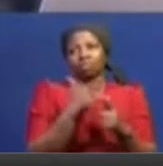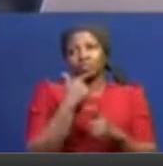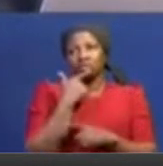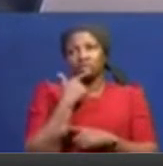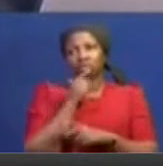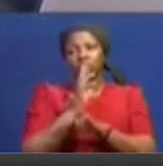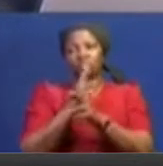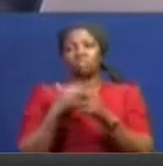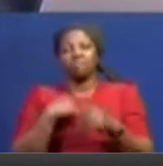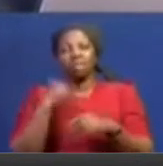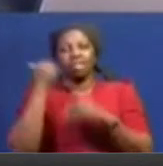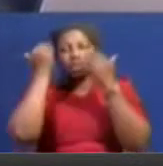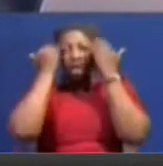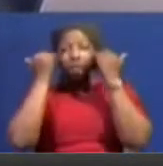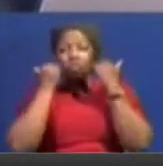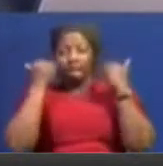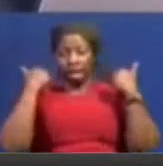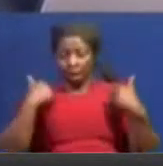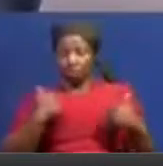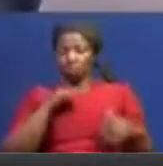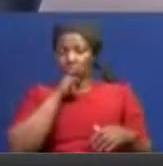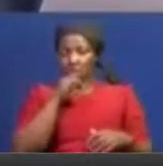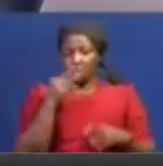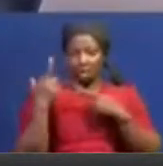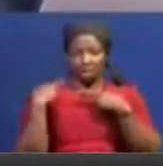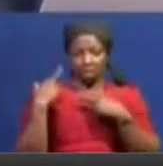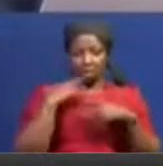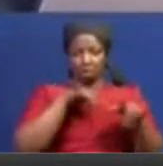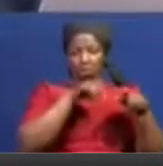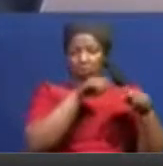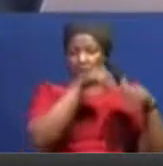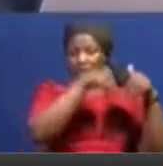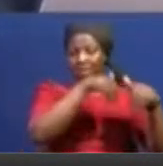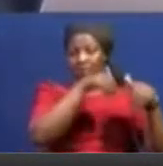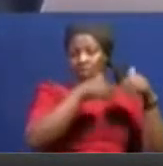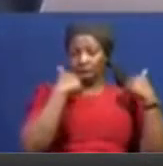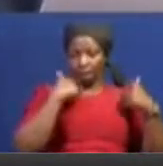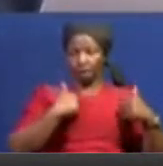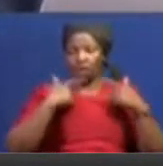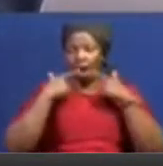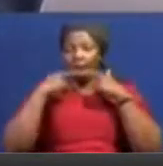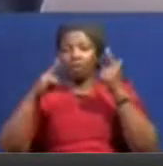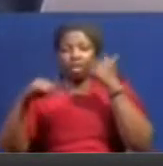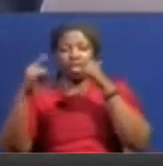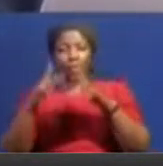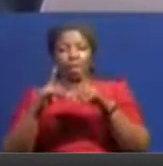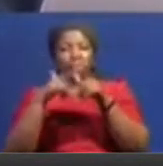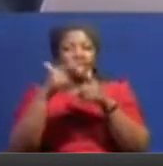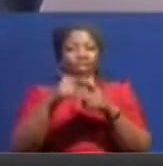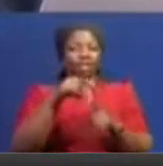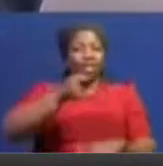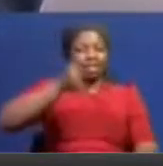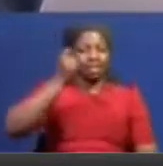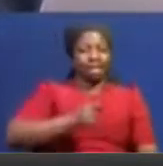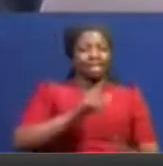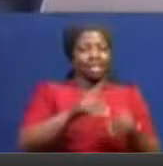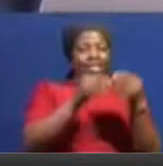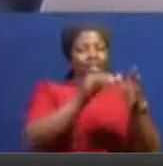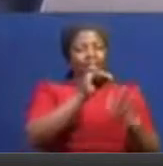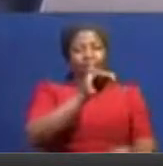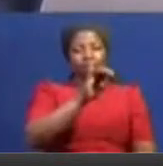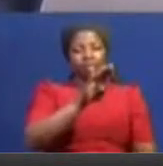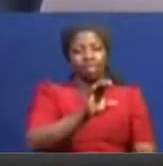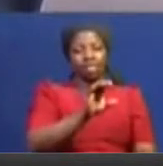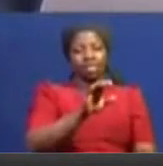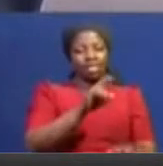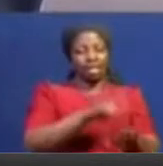winner. And then the judge, as you said, the judge then gives the Iebc a timeline and says, bring